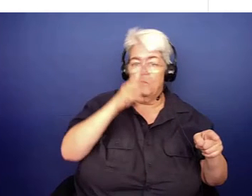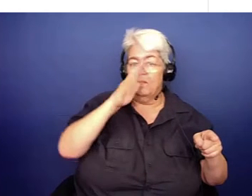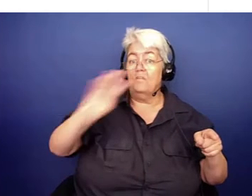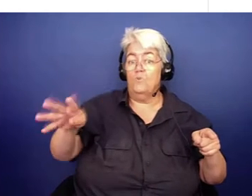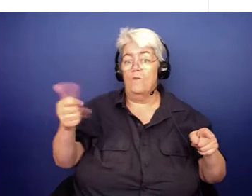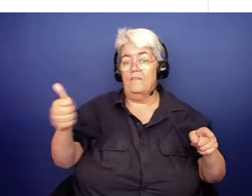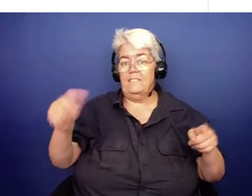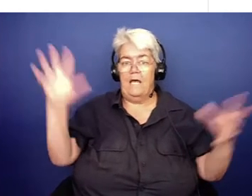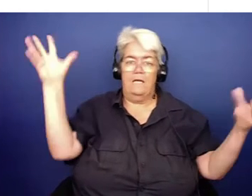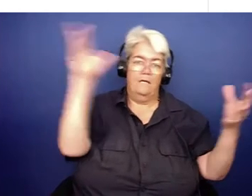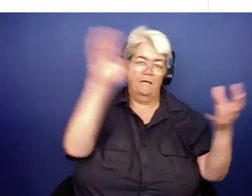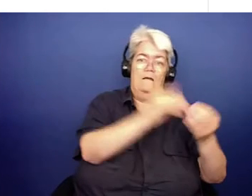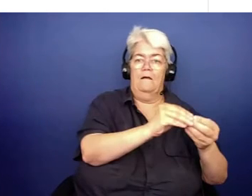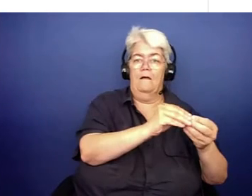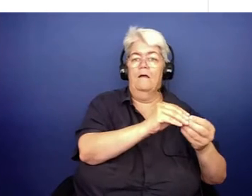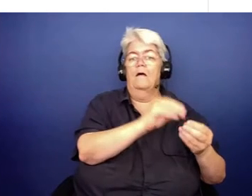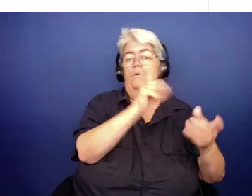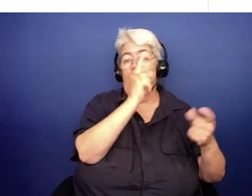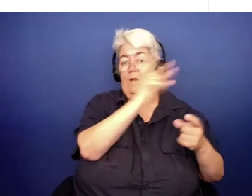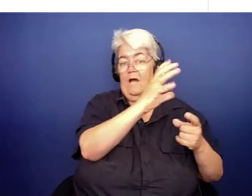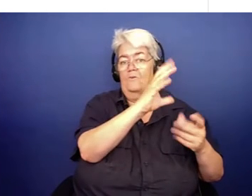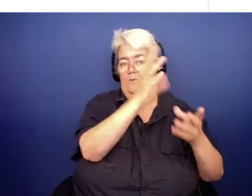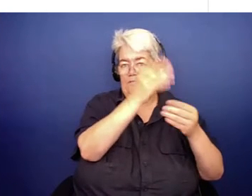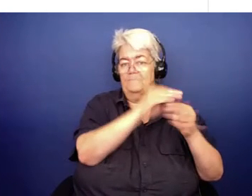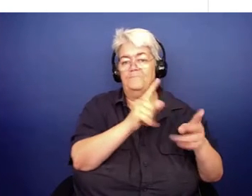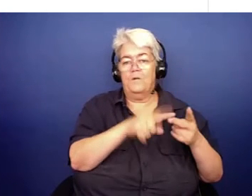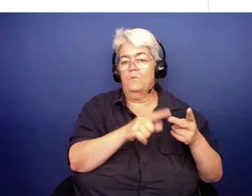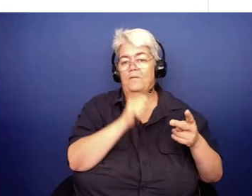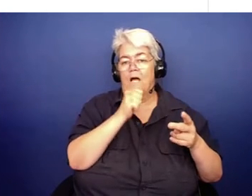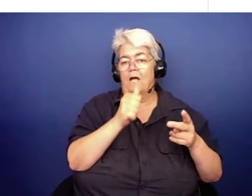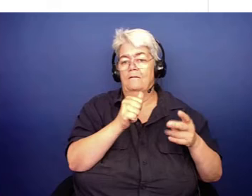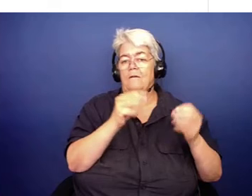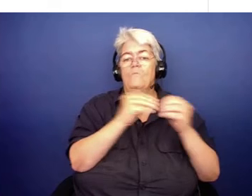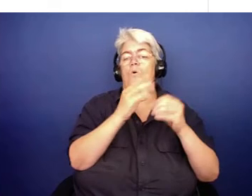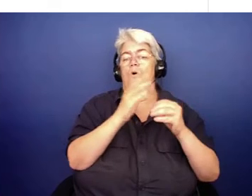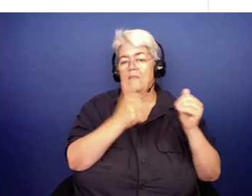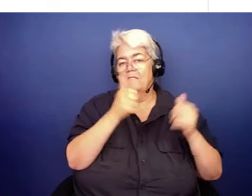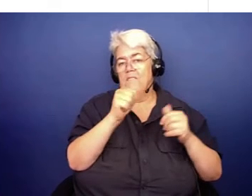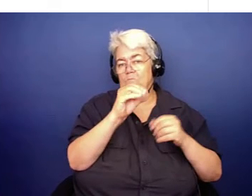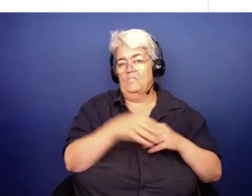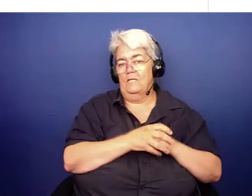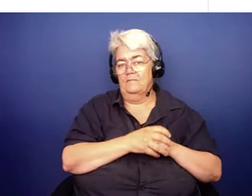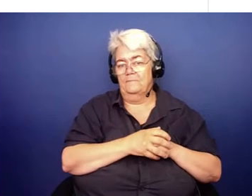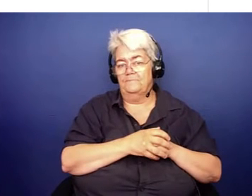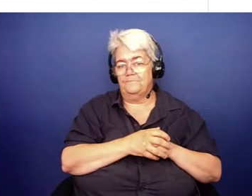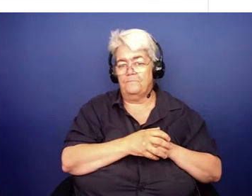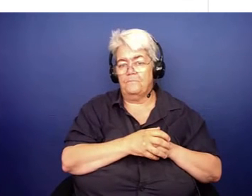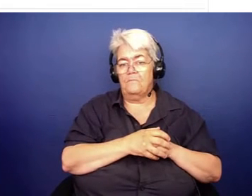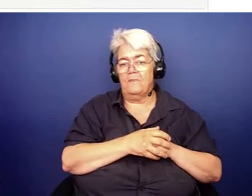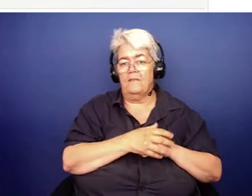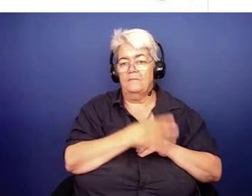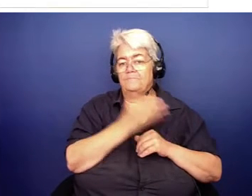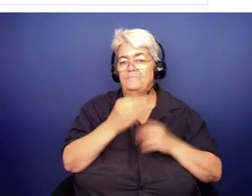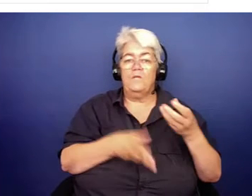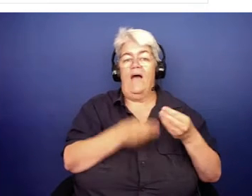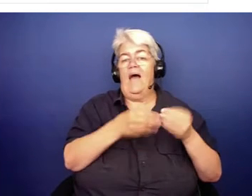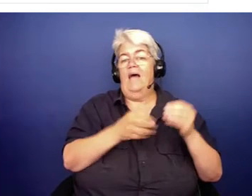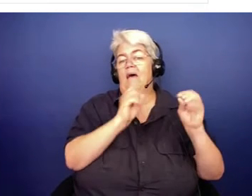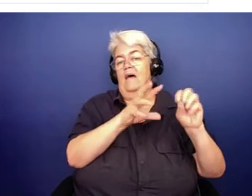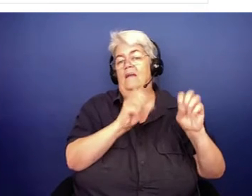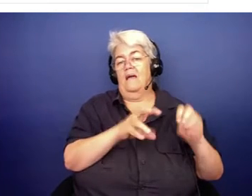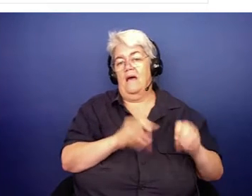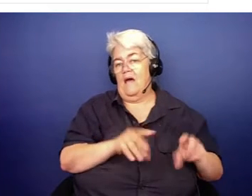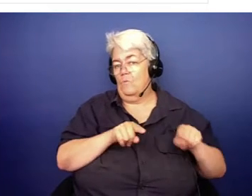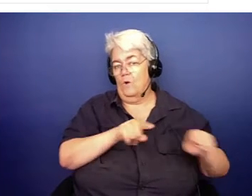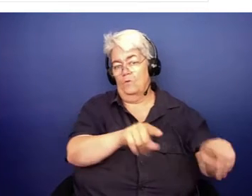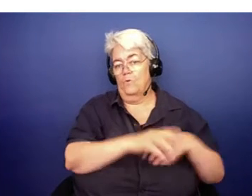final amount of the grade is never going to be above 10%. It will always be 10%, and you can add things as you go and don't